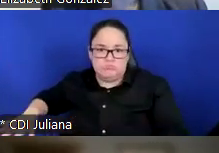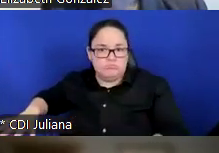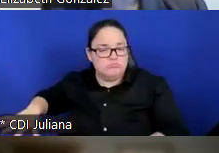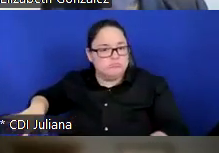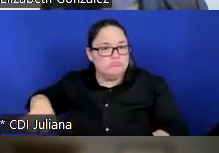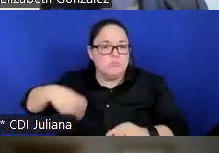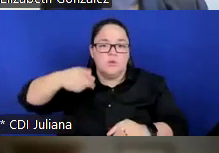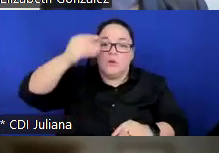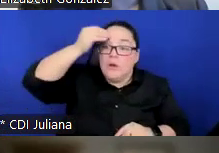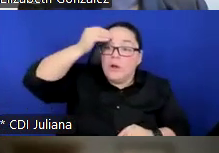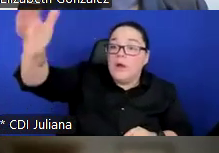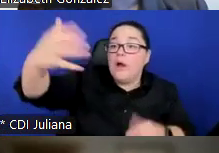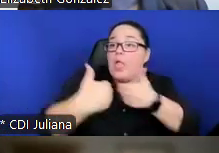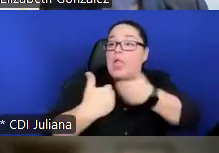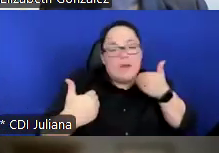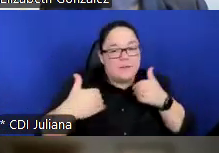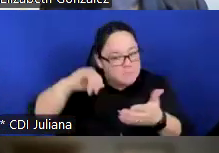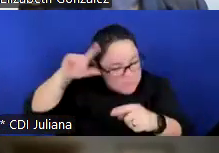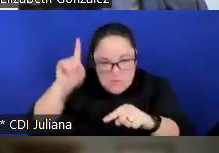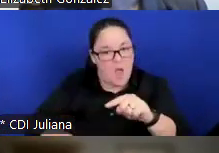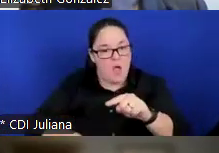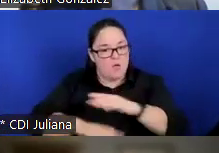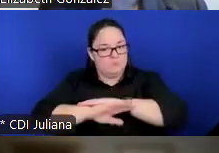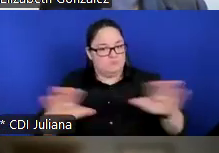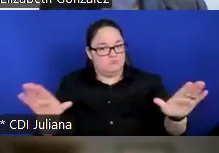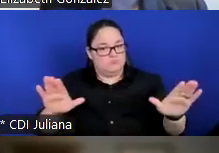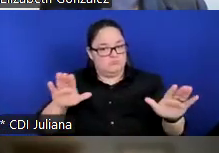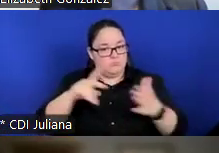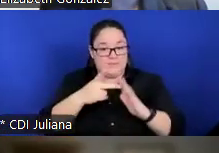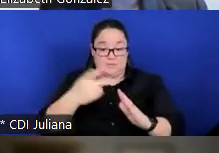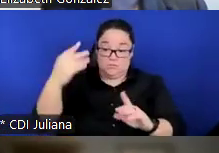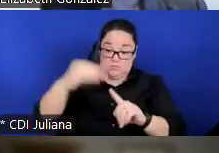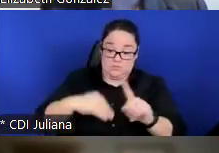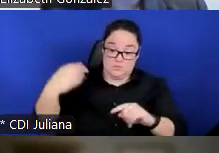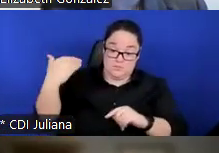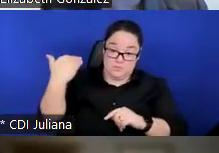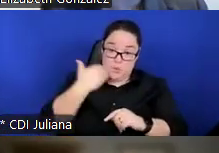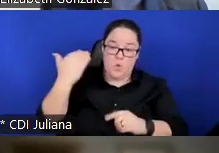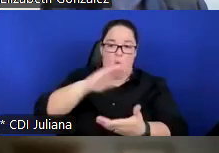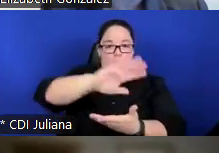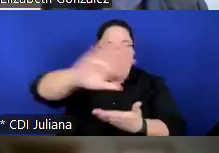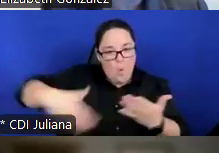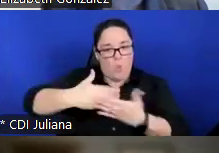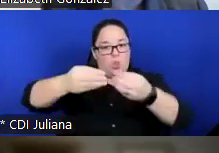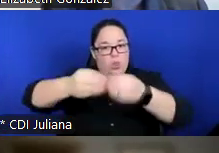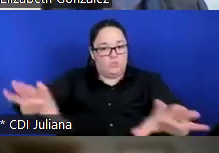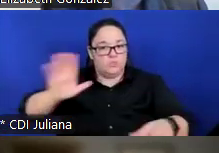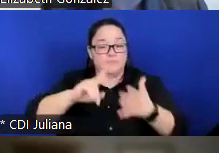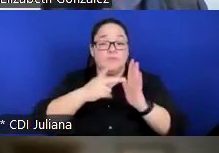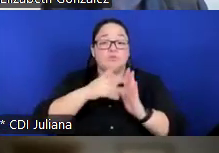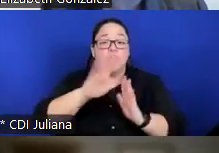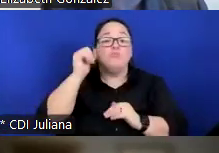So if you cannot pay for your daily expenses without using credit cards